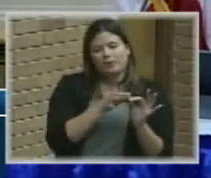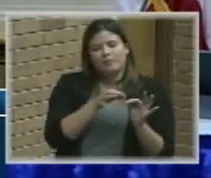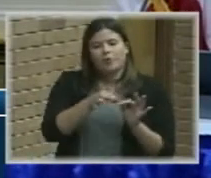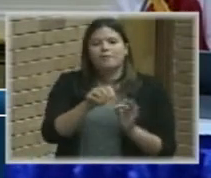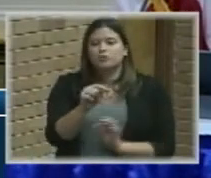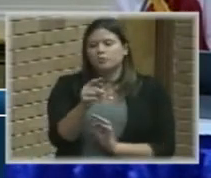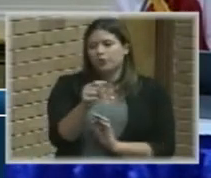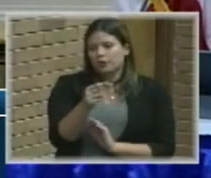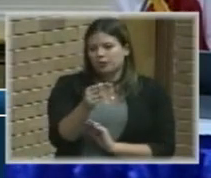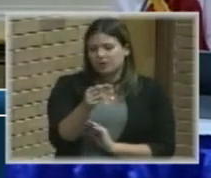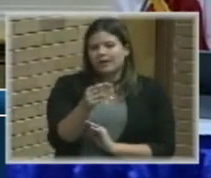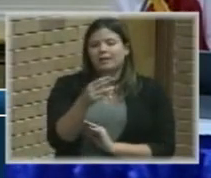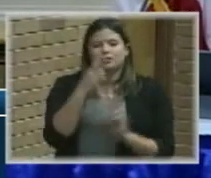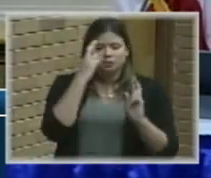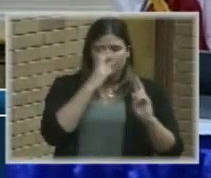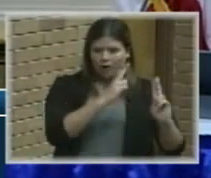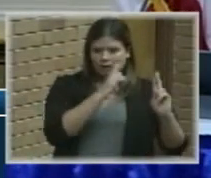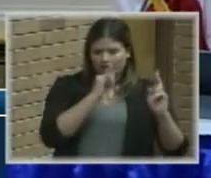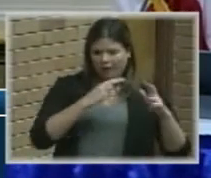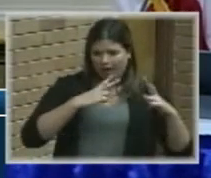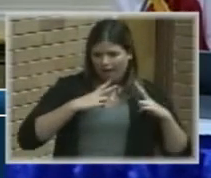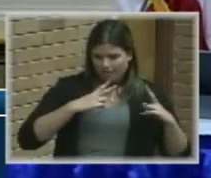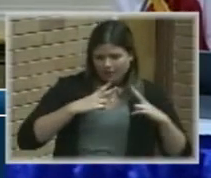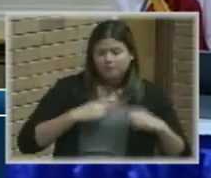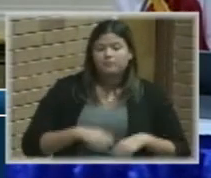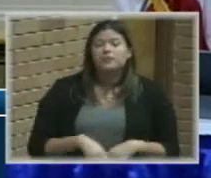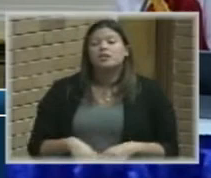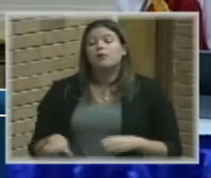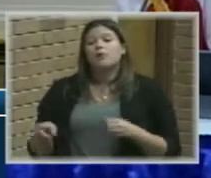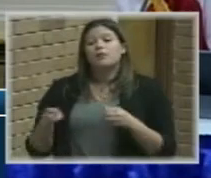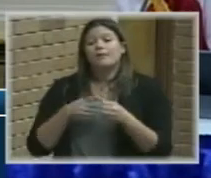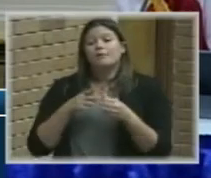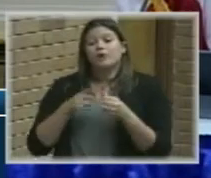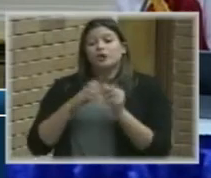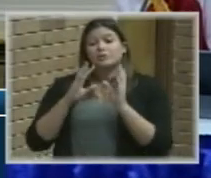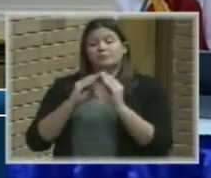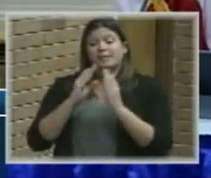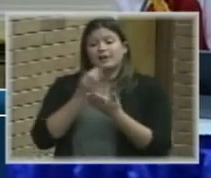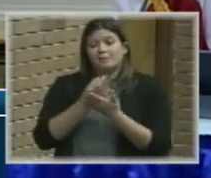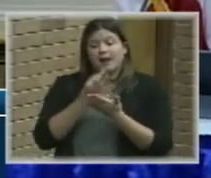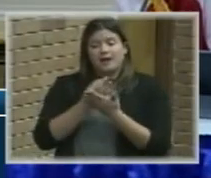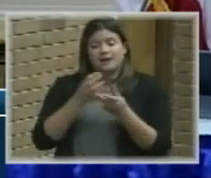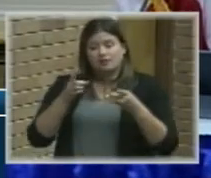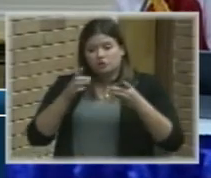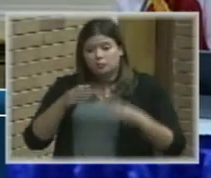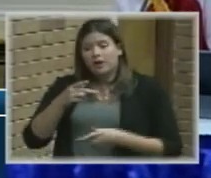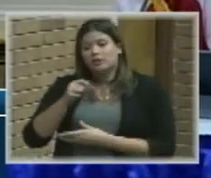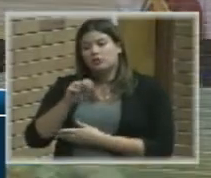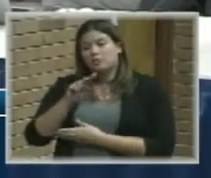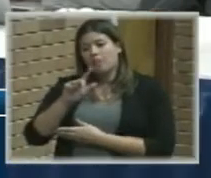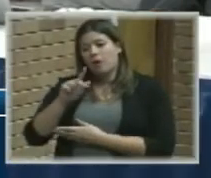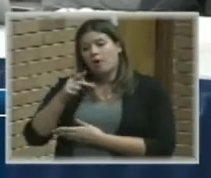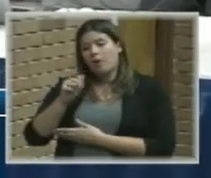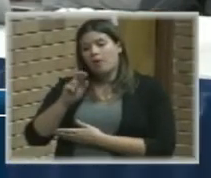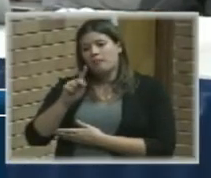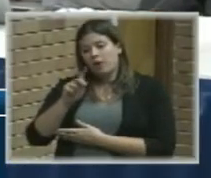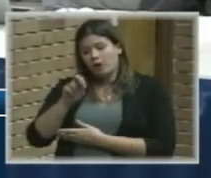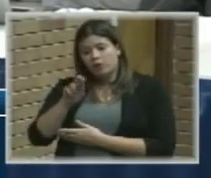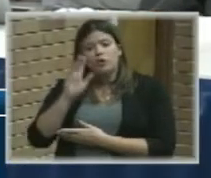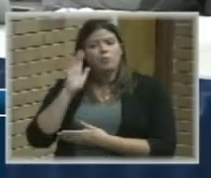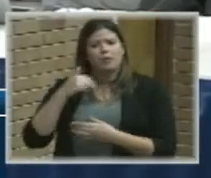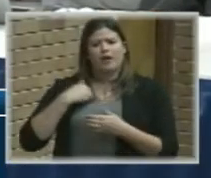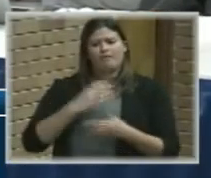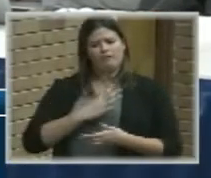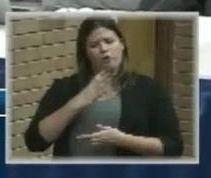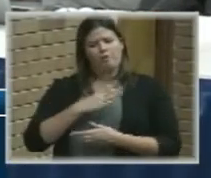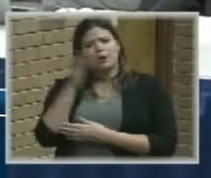night. At the first meeting, Finance Director Paula Parker will make a more formal